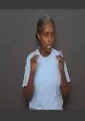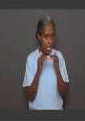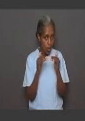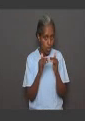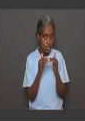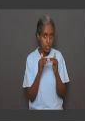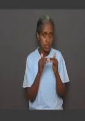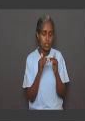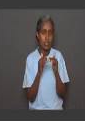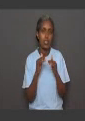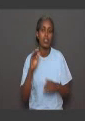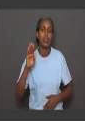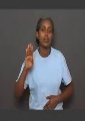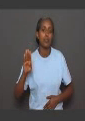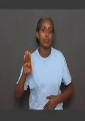equals